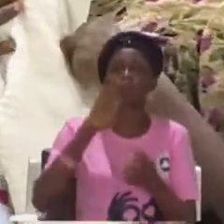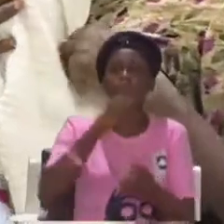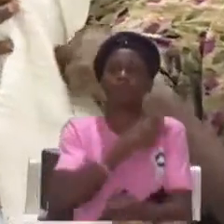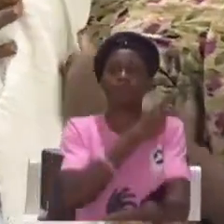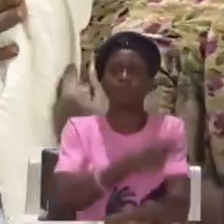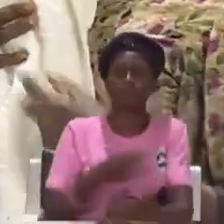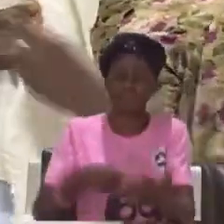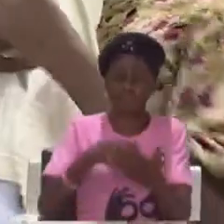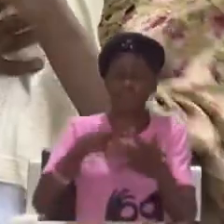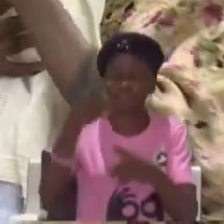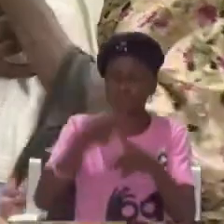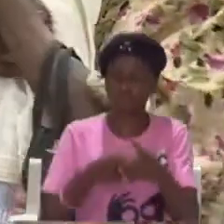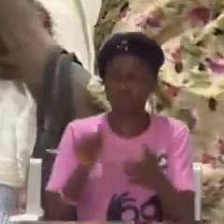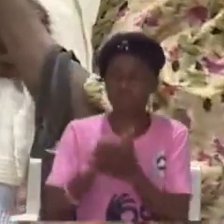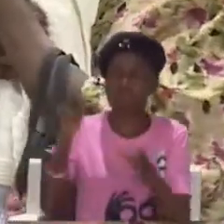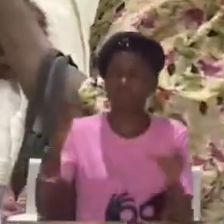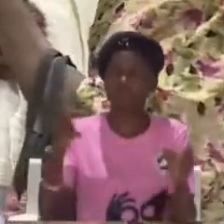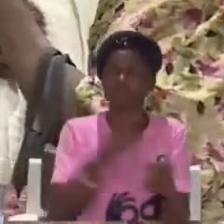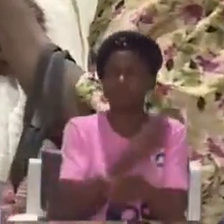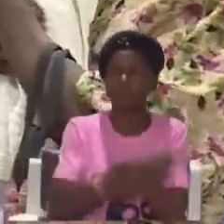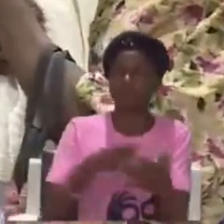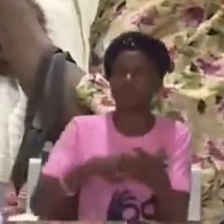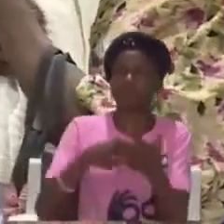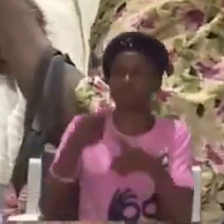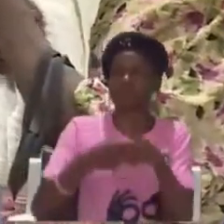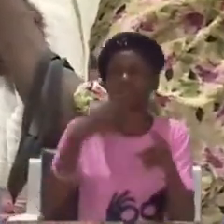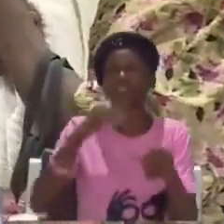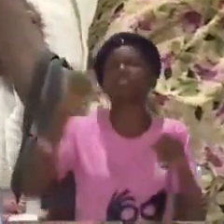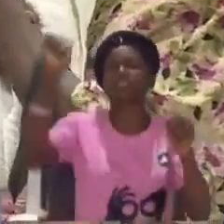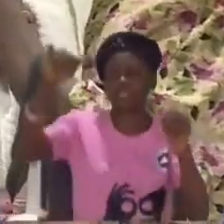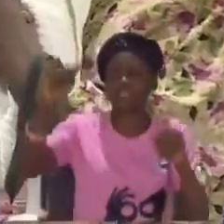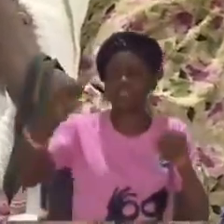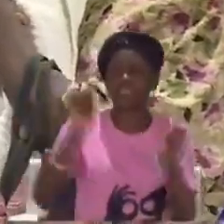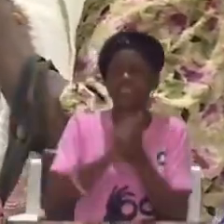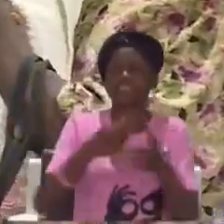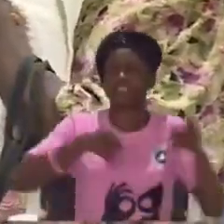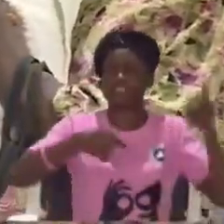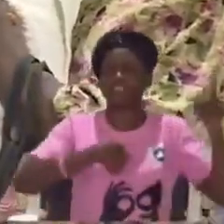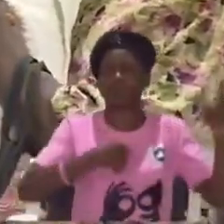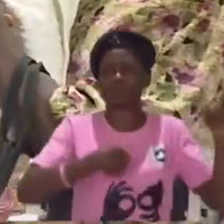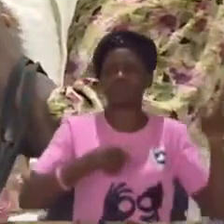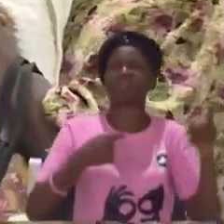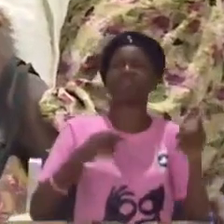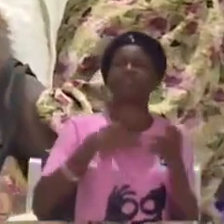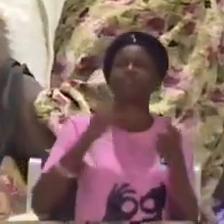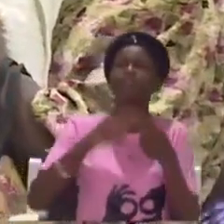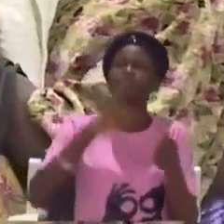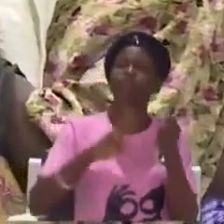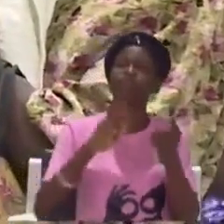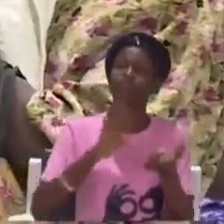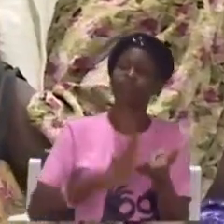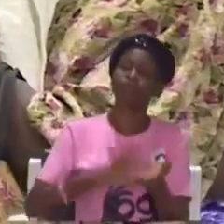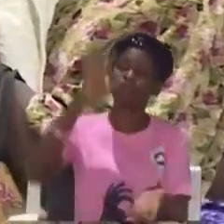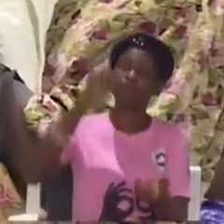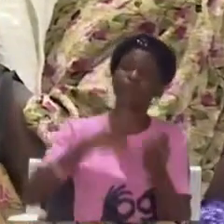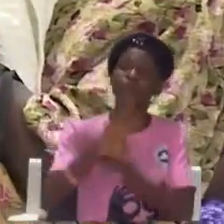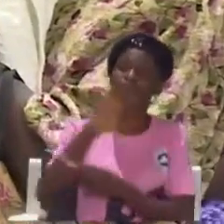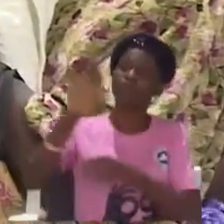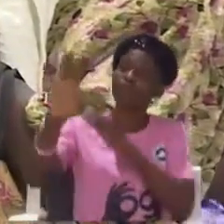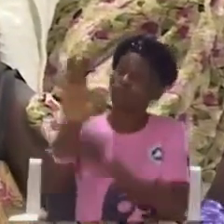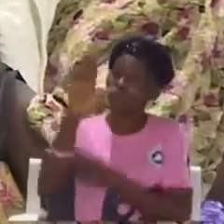pregnant this month. I said, yes, that is me. I said, wow. And to the glory of God, God did